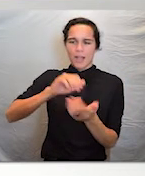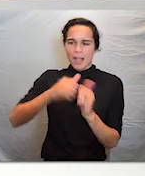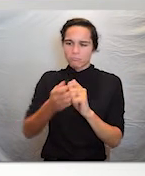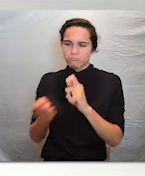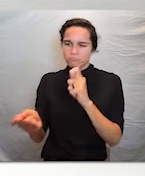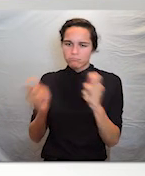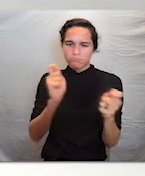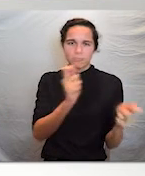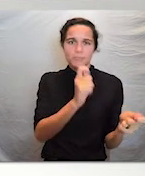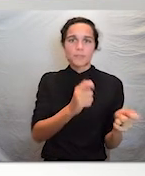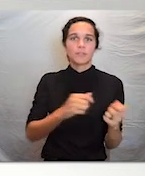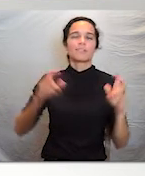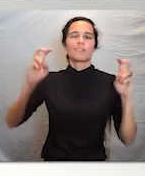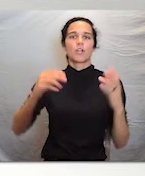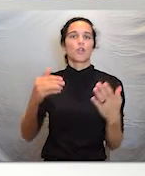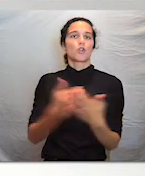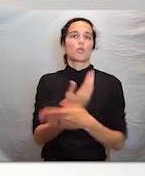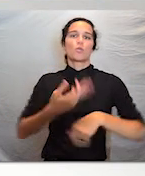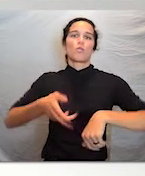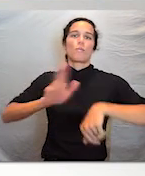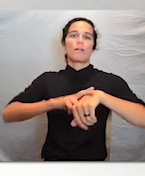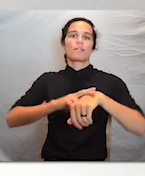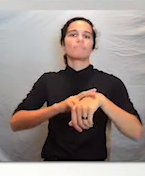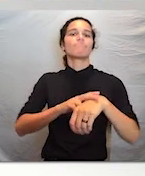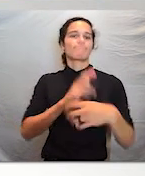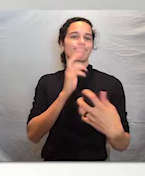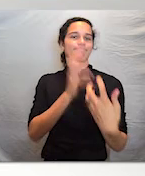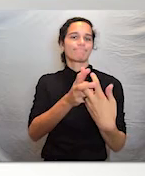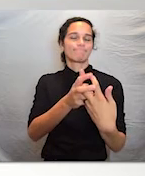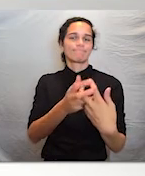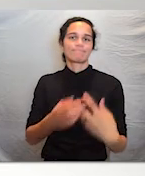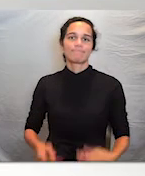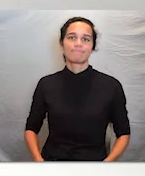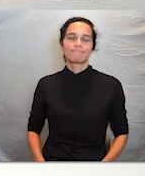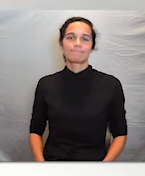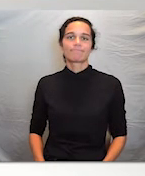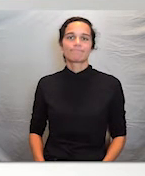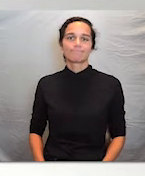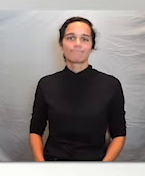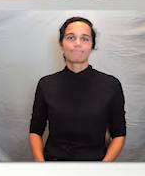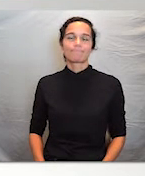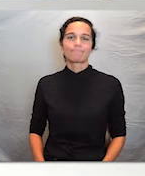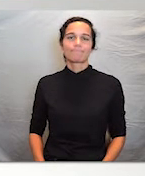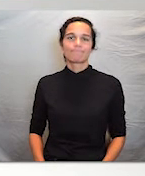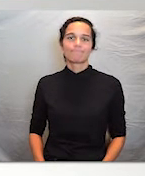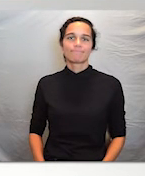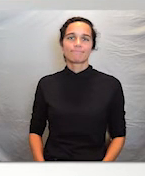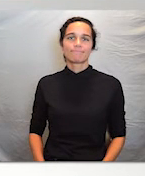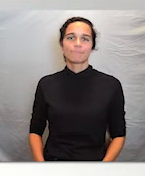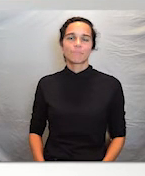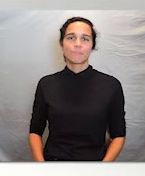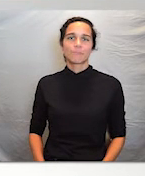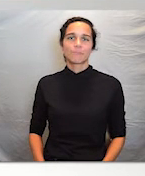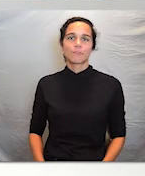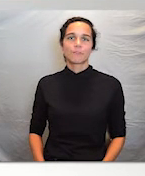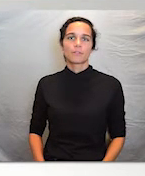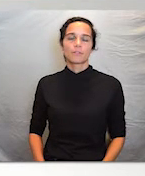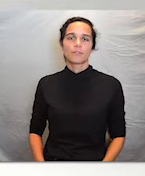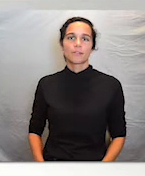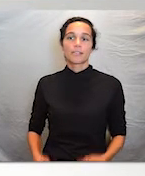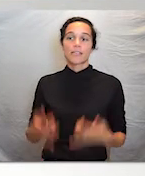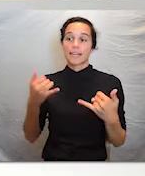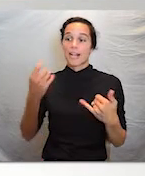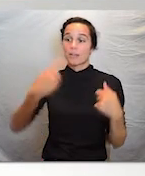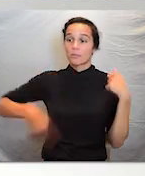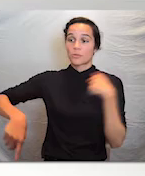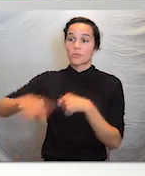change to the new normal. But it also has made us more self-aware